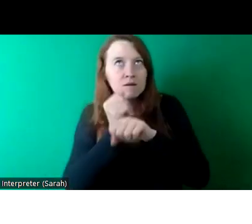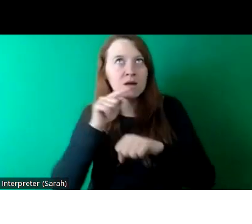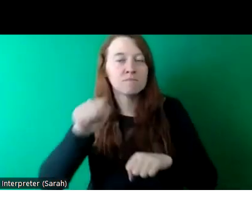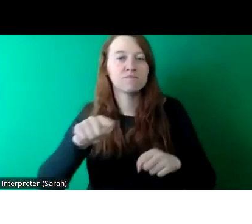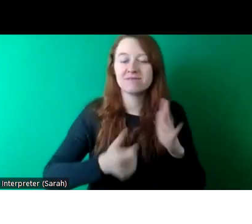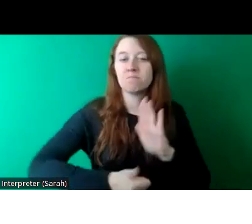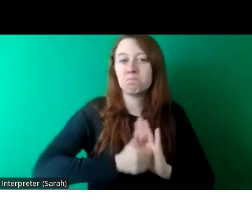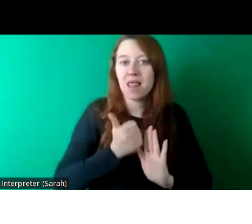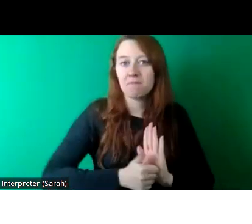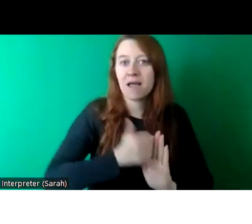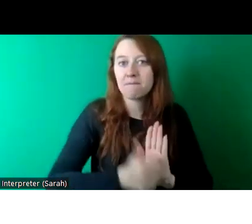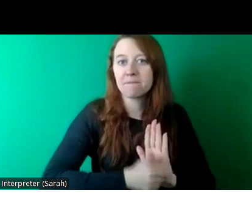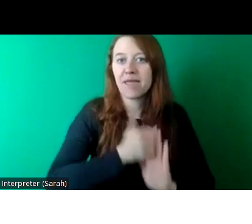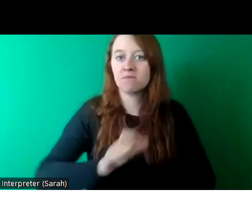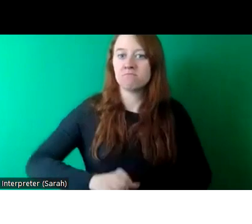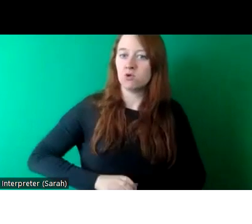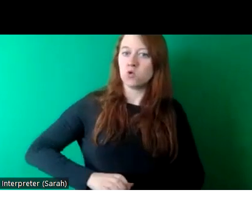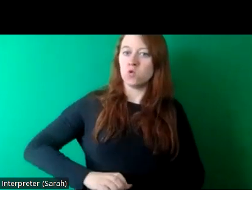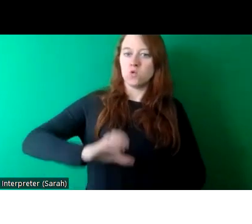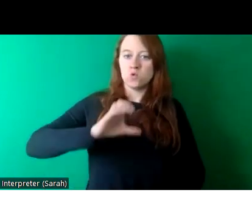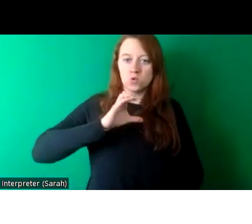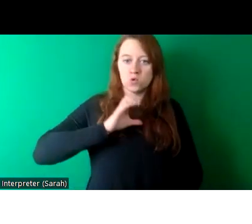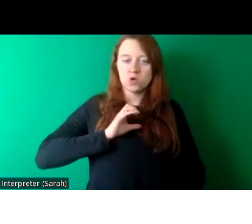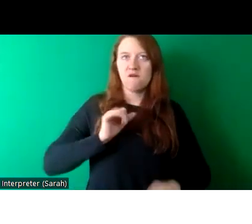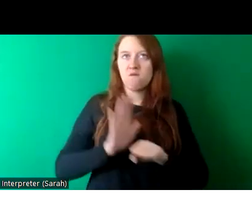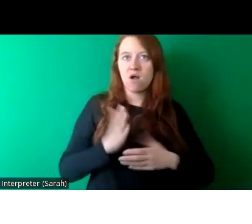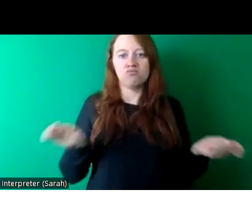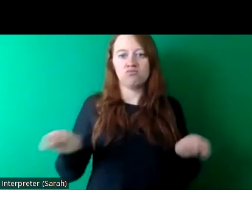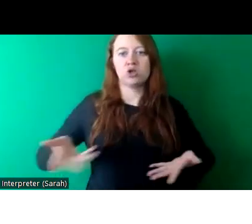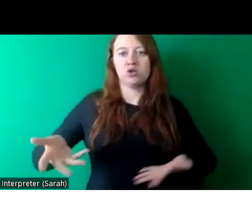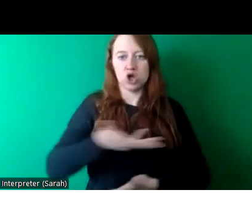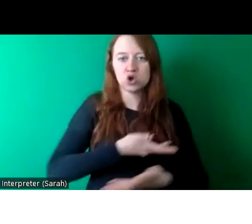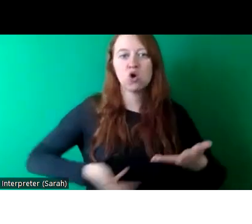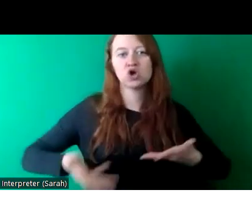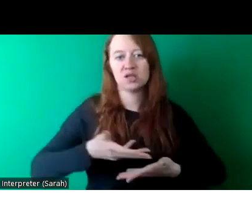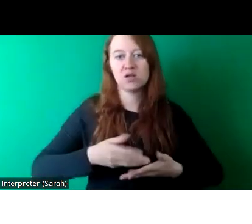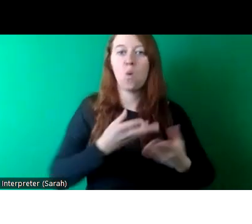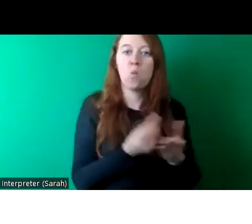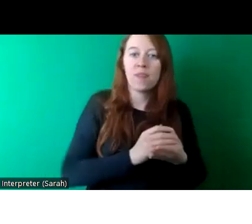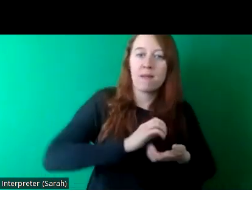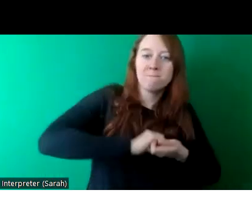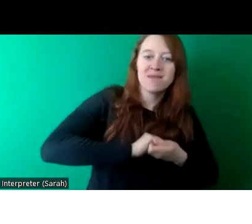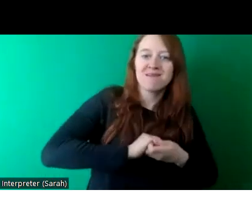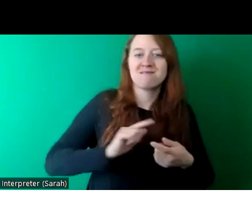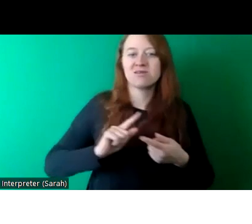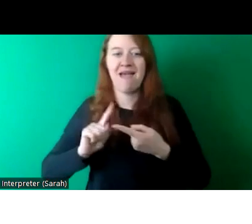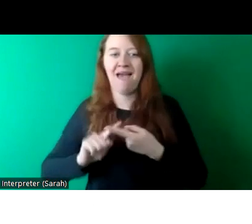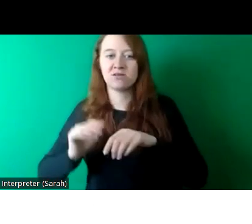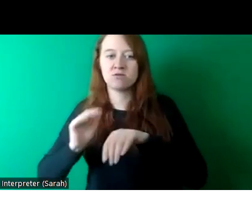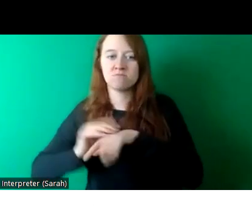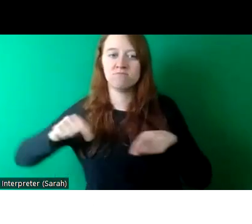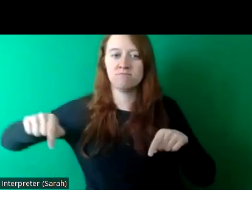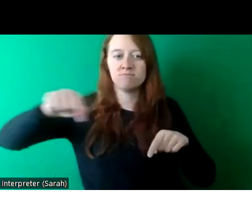facilitate discussions with their peers and their core groups around these related issues. So there's 5 departments looking after this course,